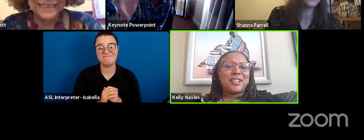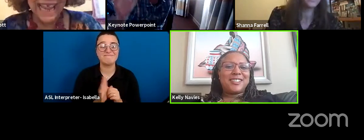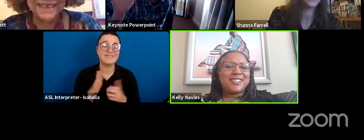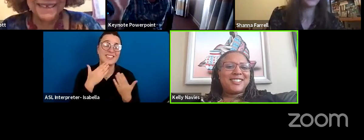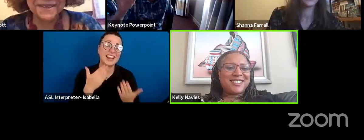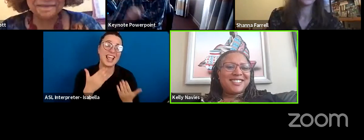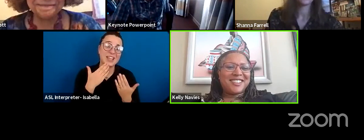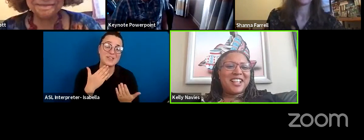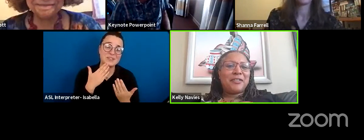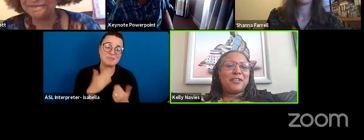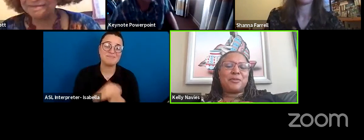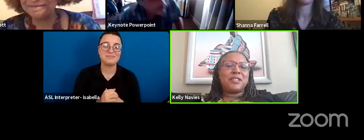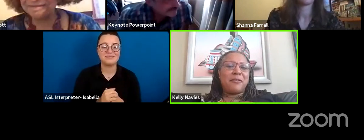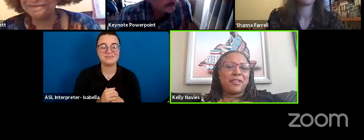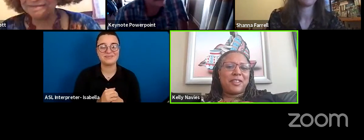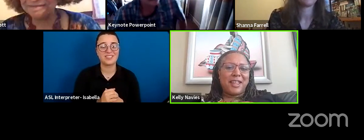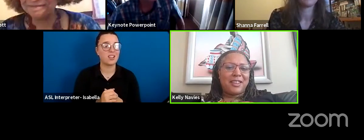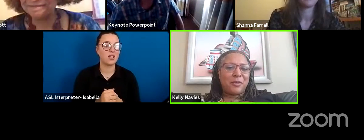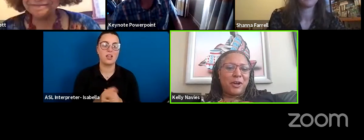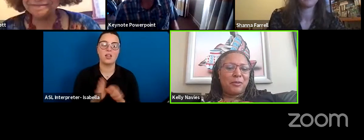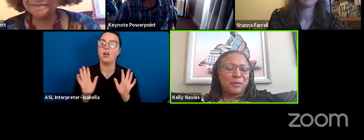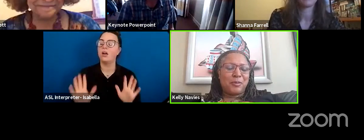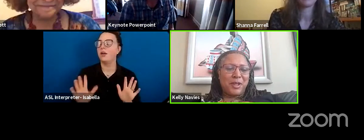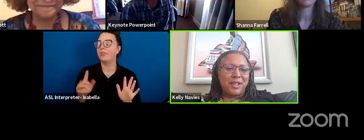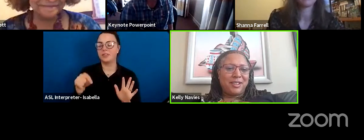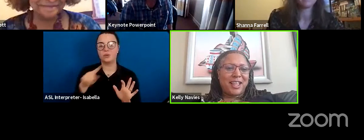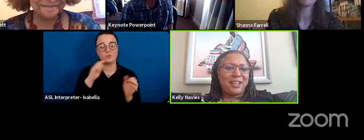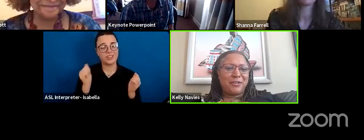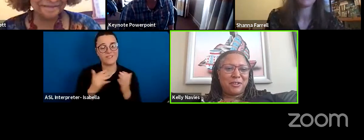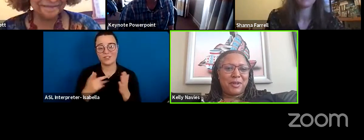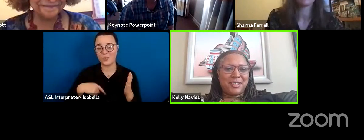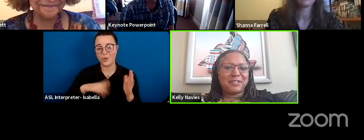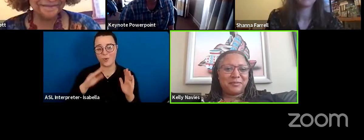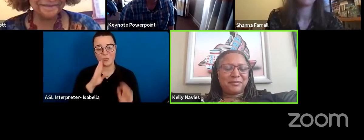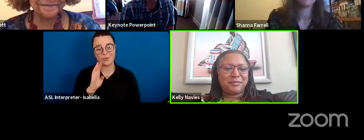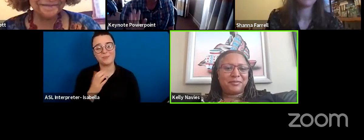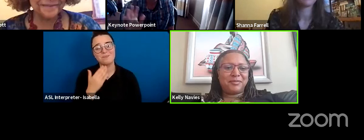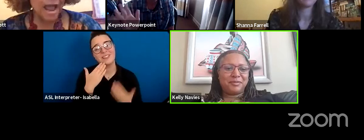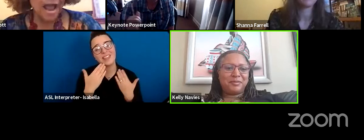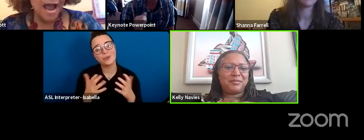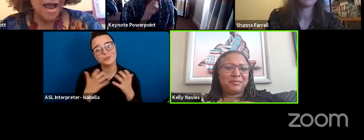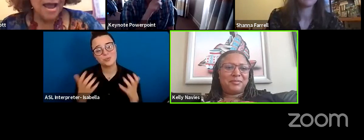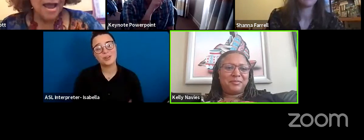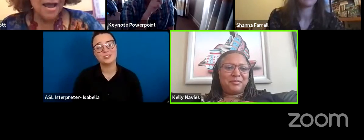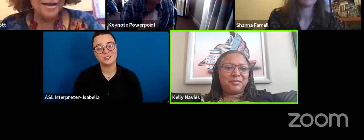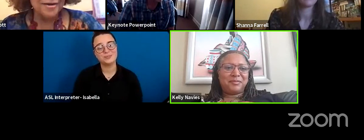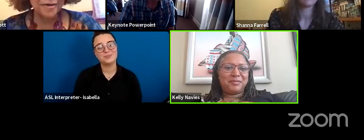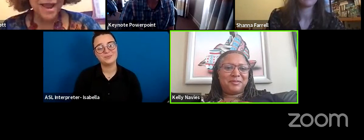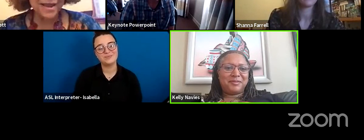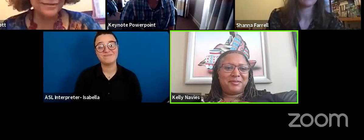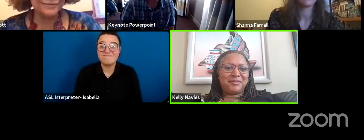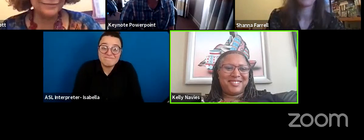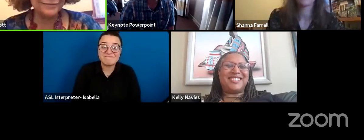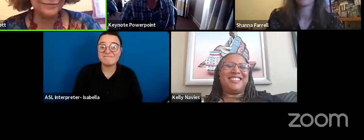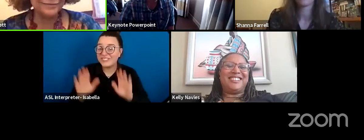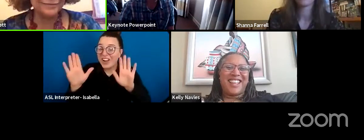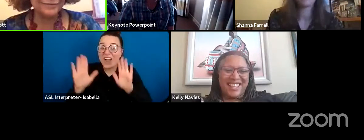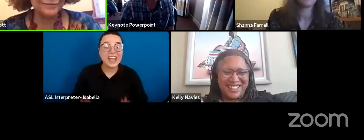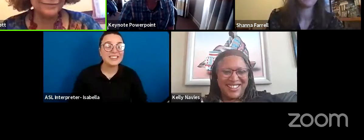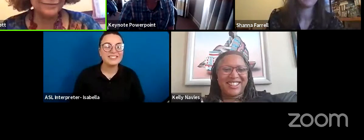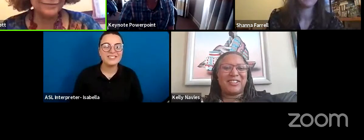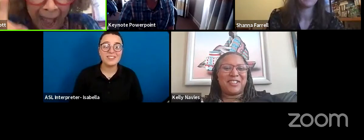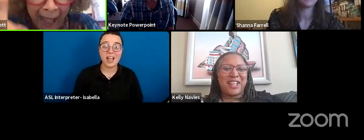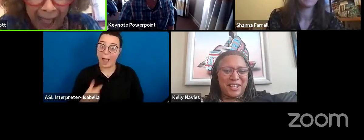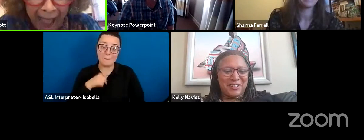Thank you, Joyce. This was everything that we hoped it would be. Thank you so much. Great, and I'm getting